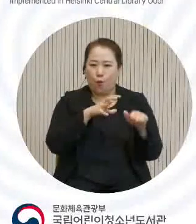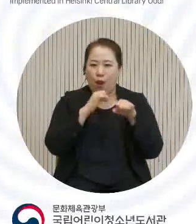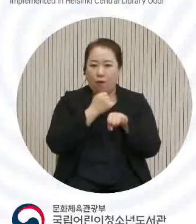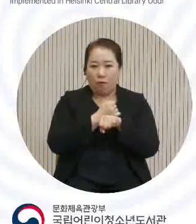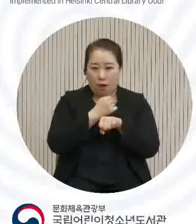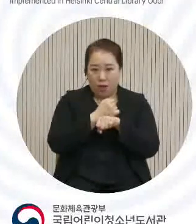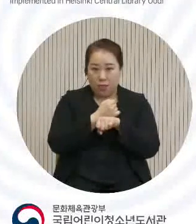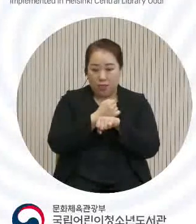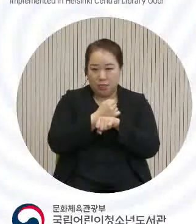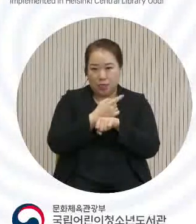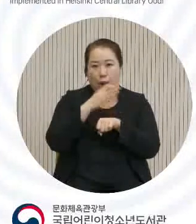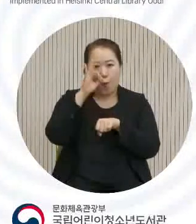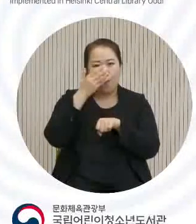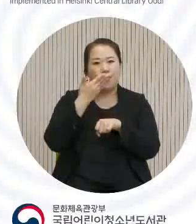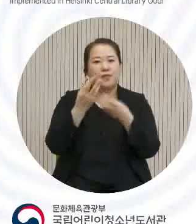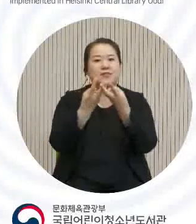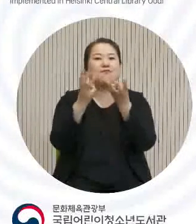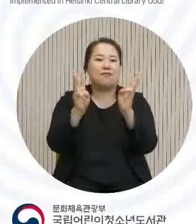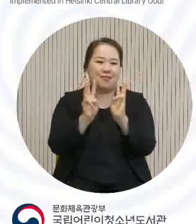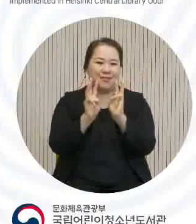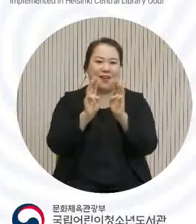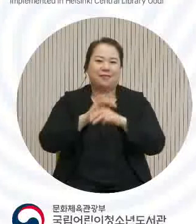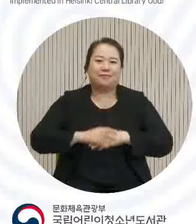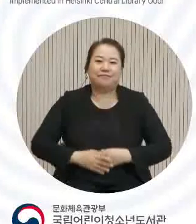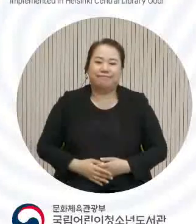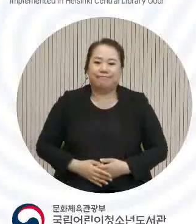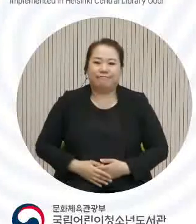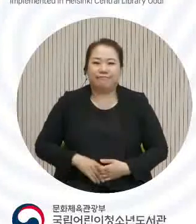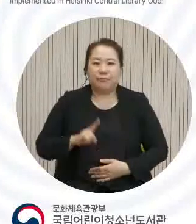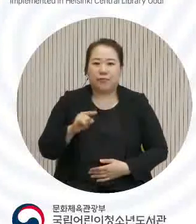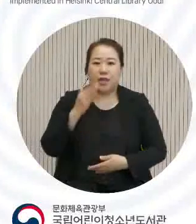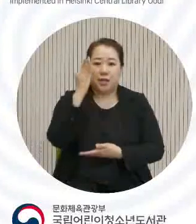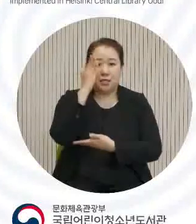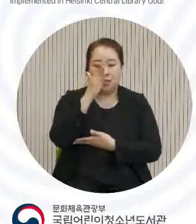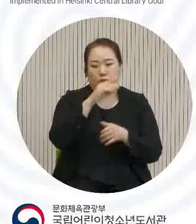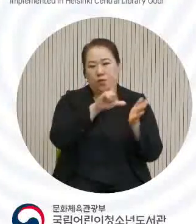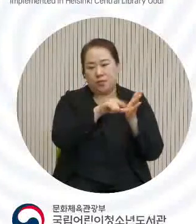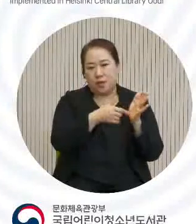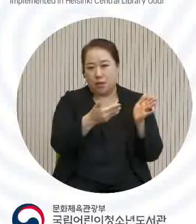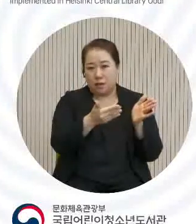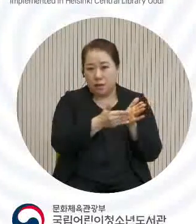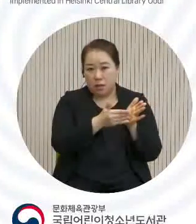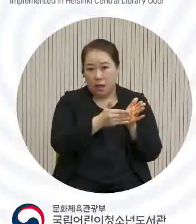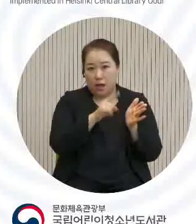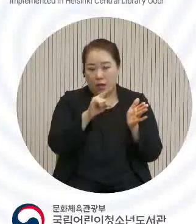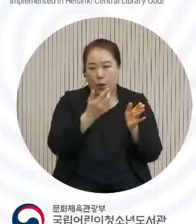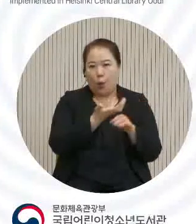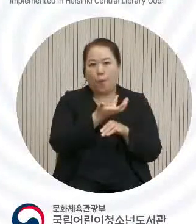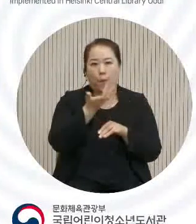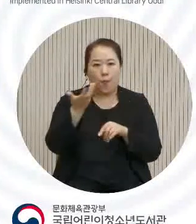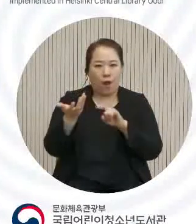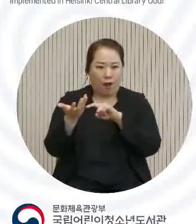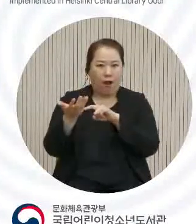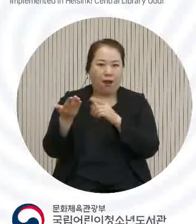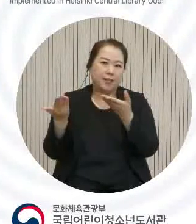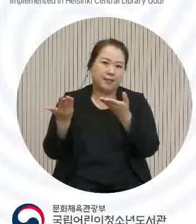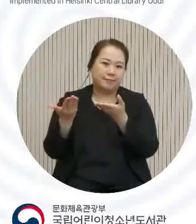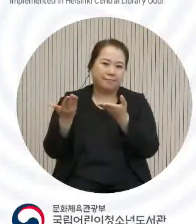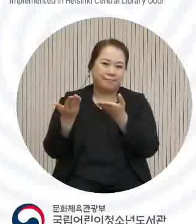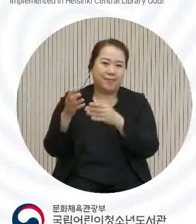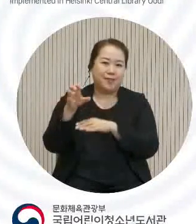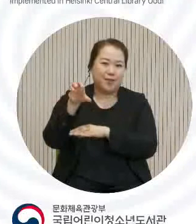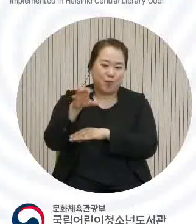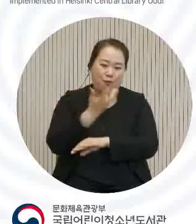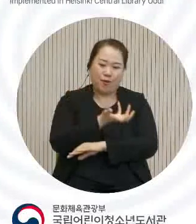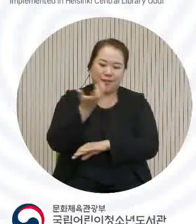After the story time, children are taken to the workspace with Makey appliances on the tables. Kids